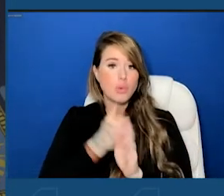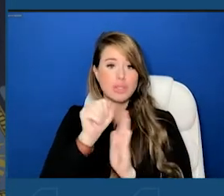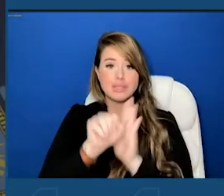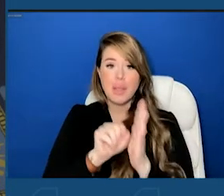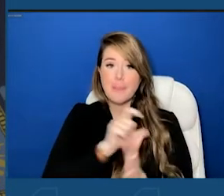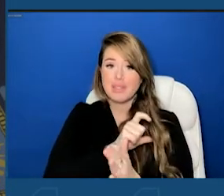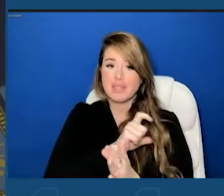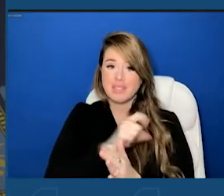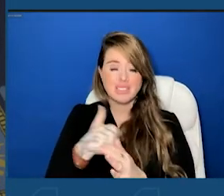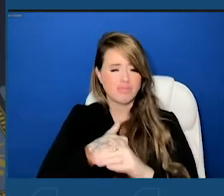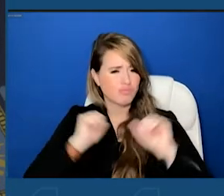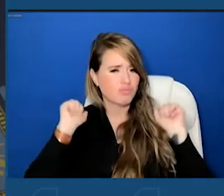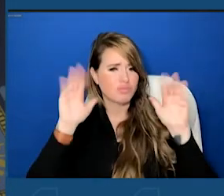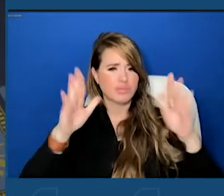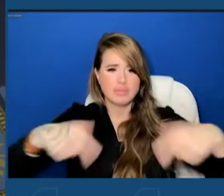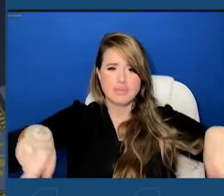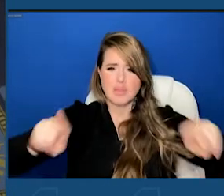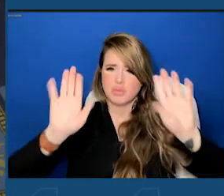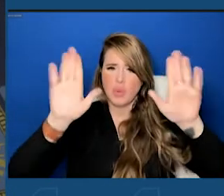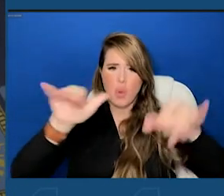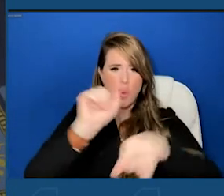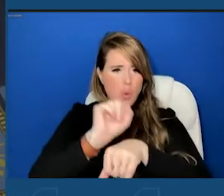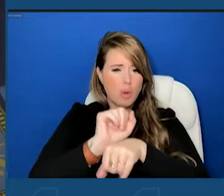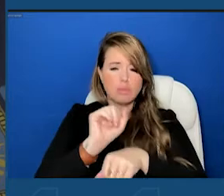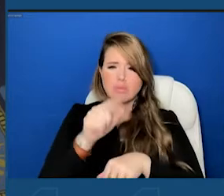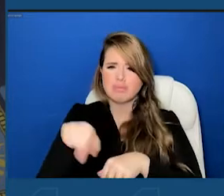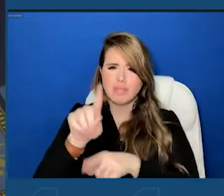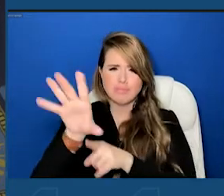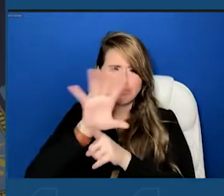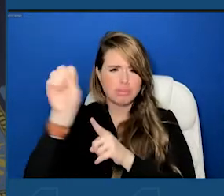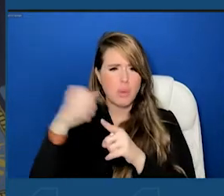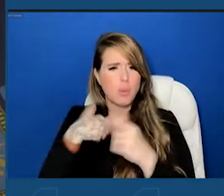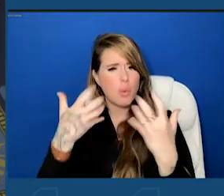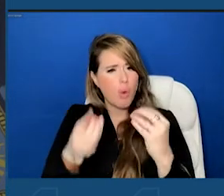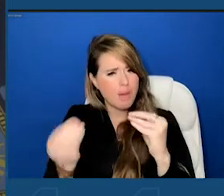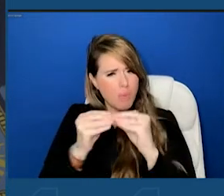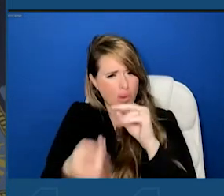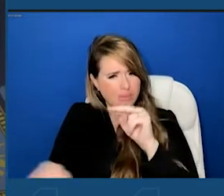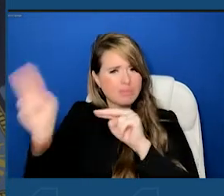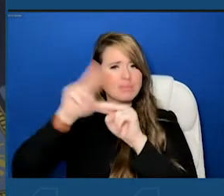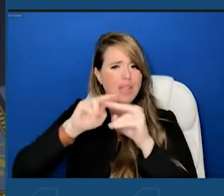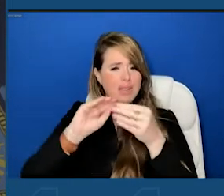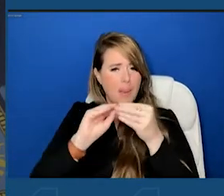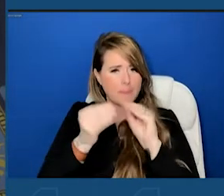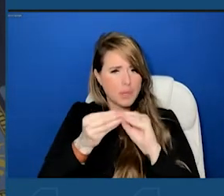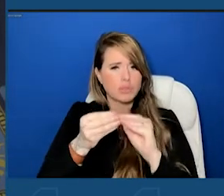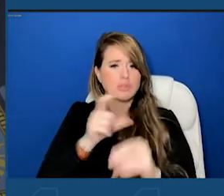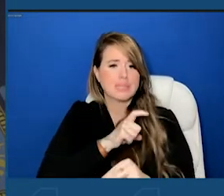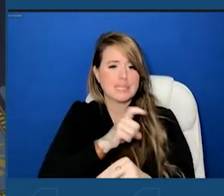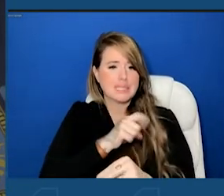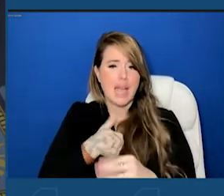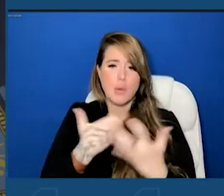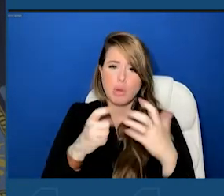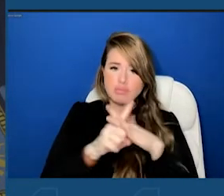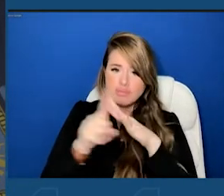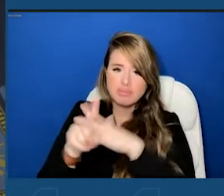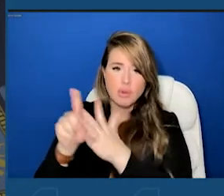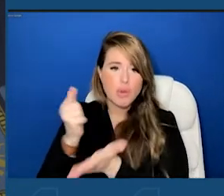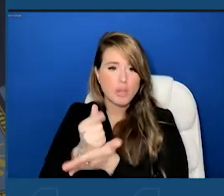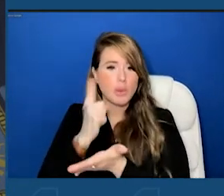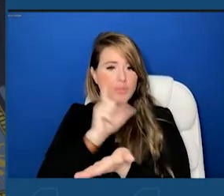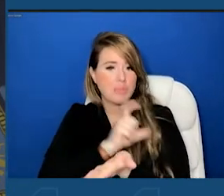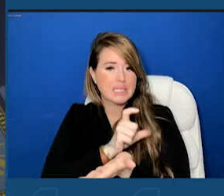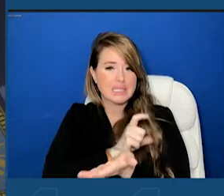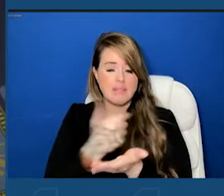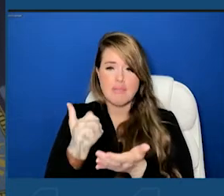mean, they are extraordinary. I want to increase the number of state police. I want to speak at more graduations. As we're seeing as I speak